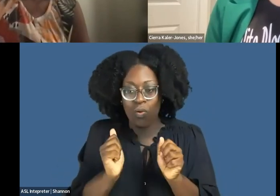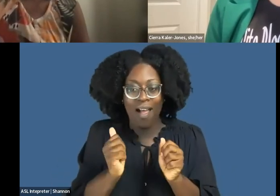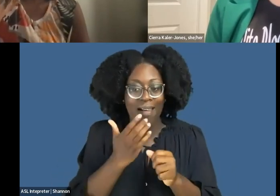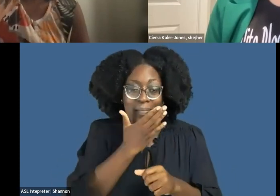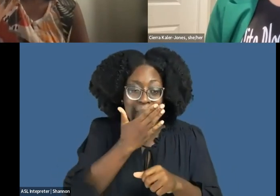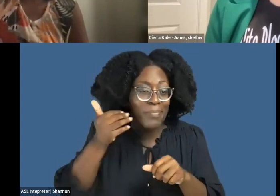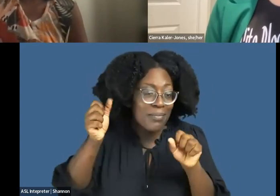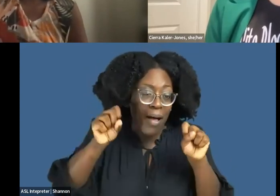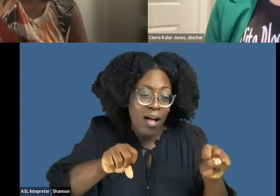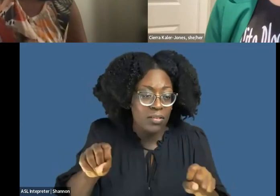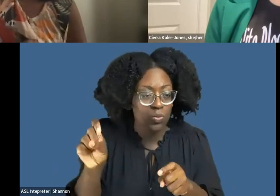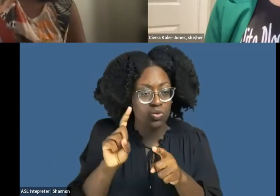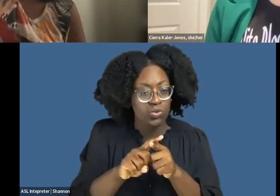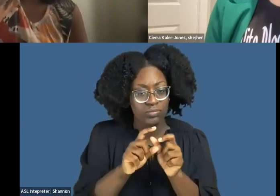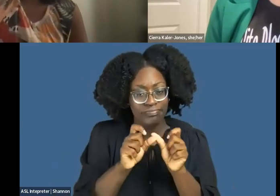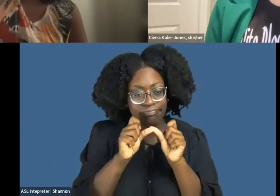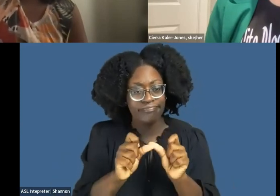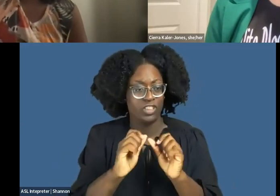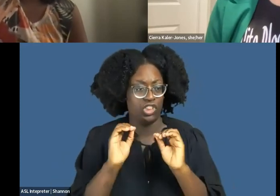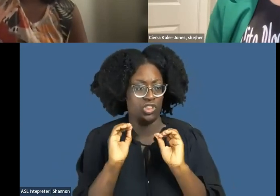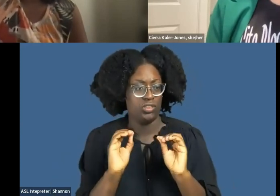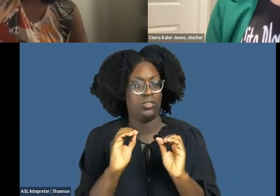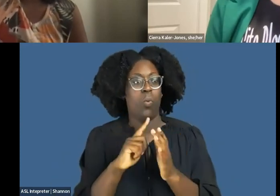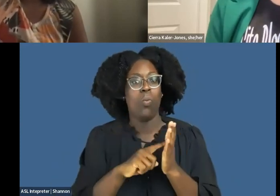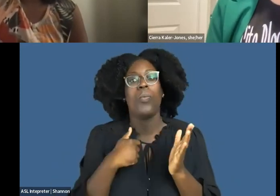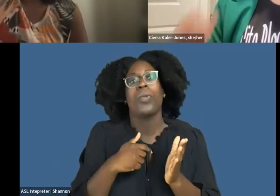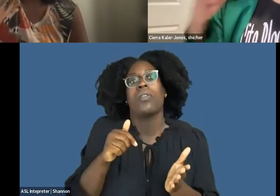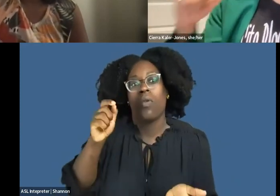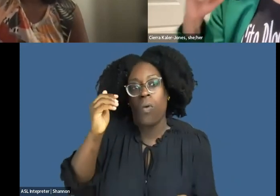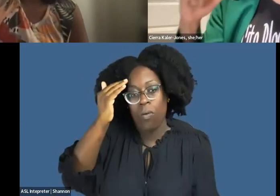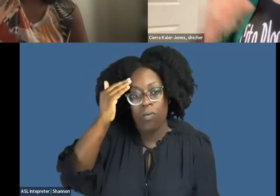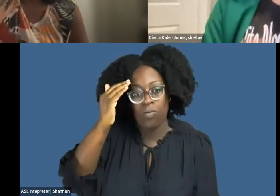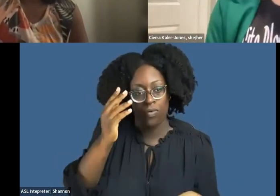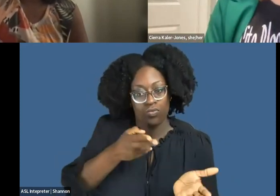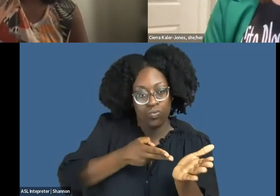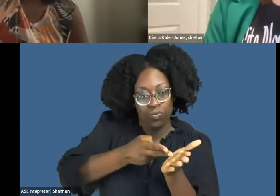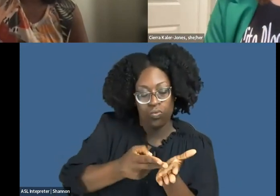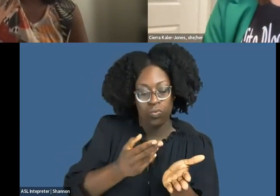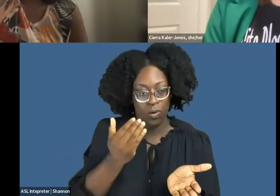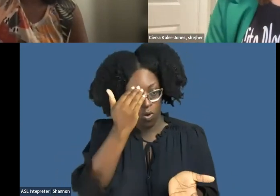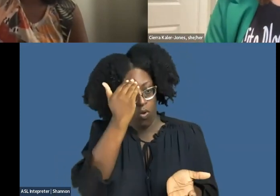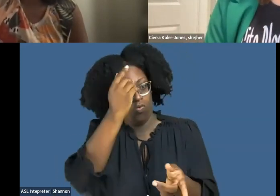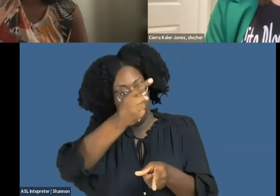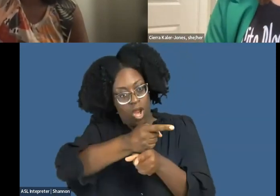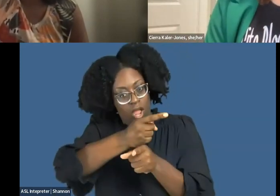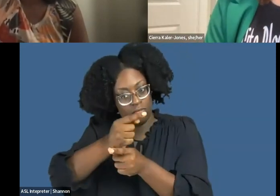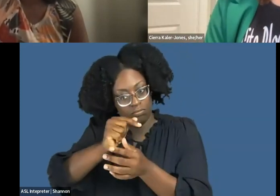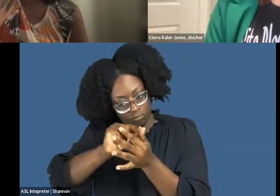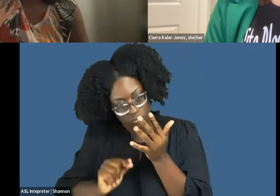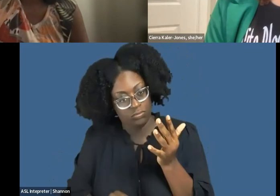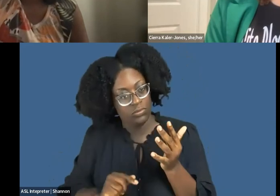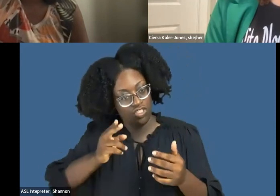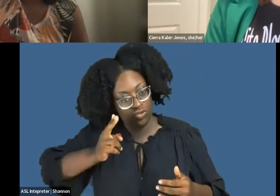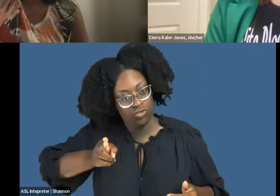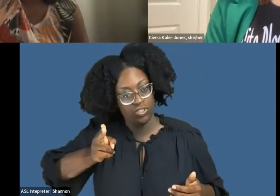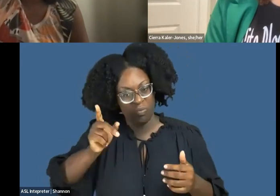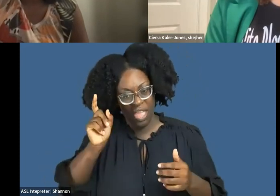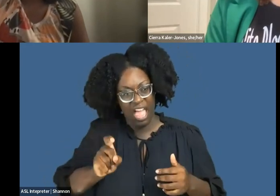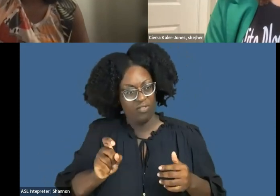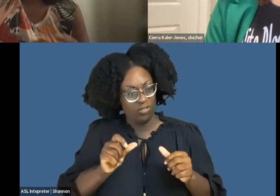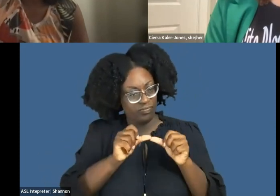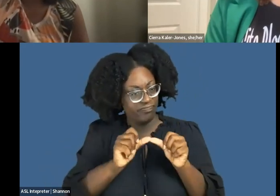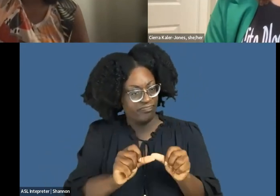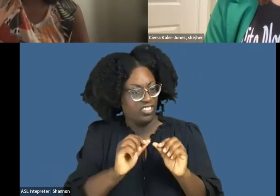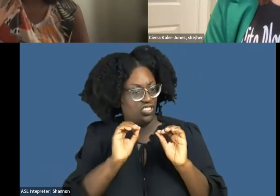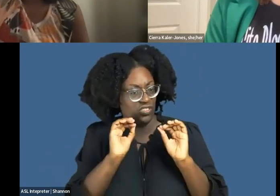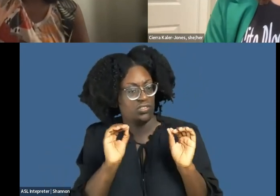know, we will get through this is what I would say. And as people have done it before, and